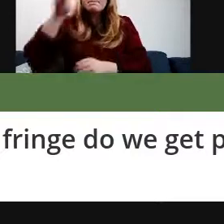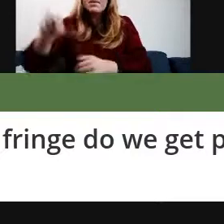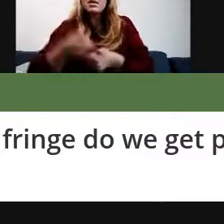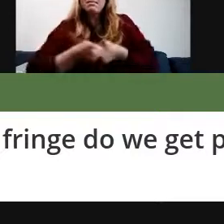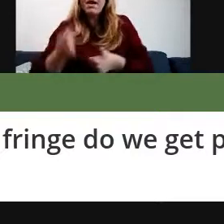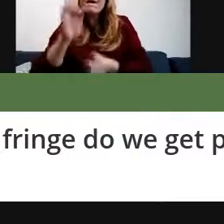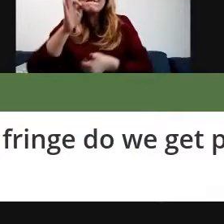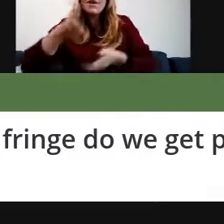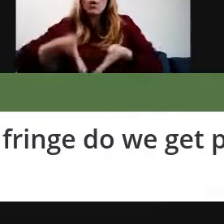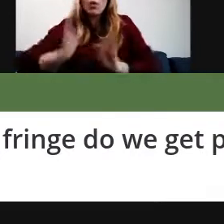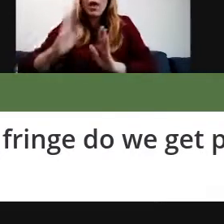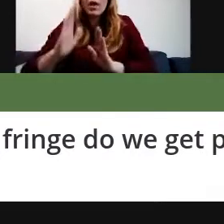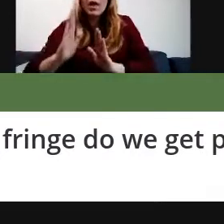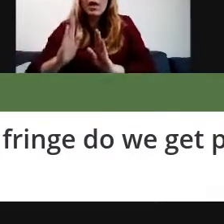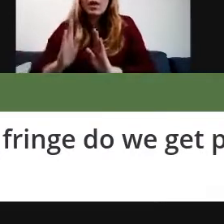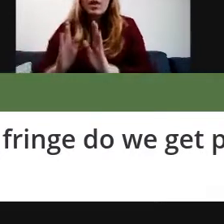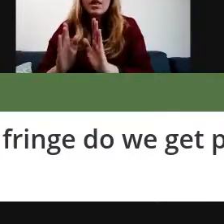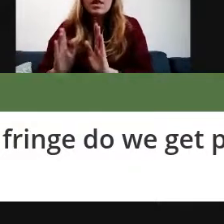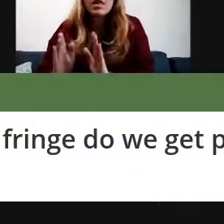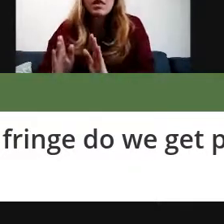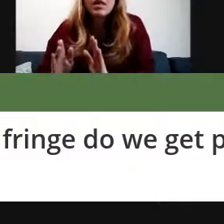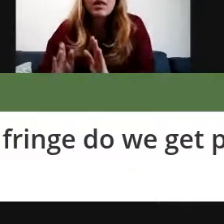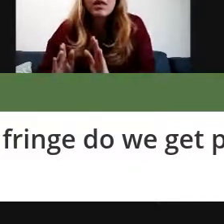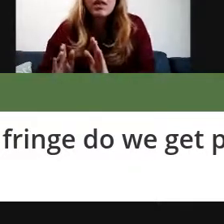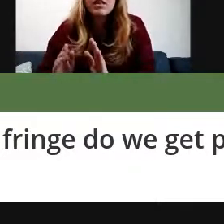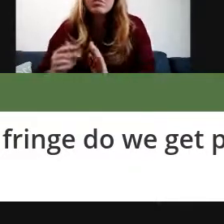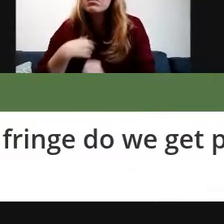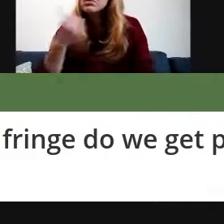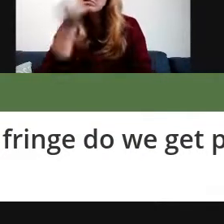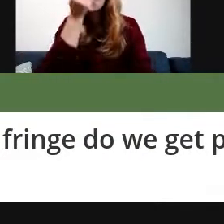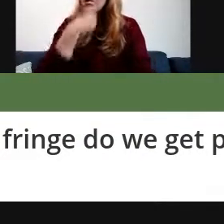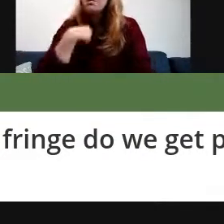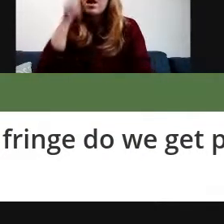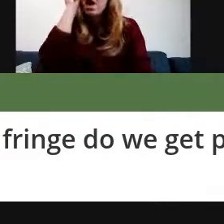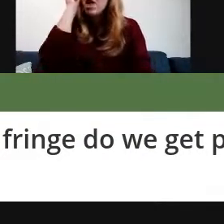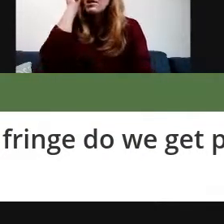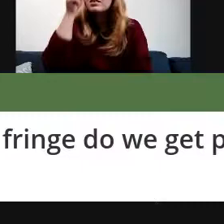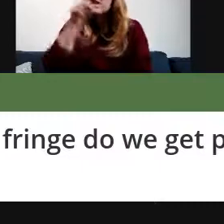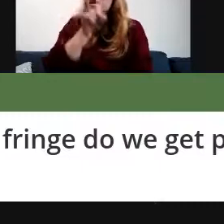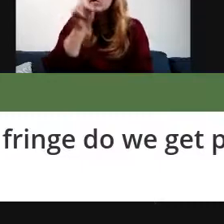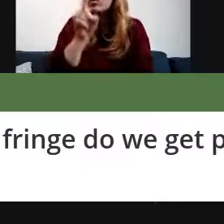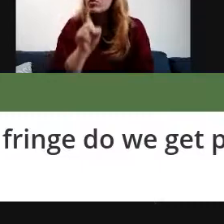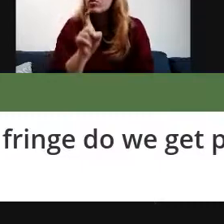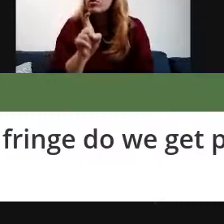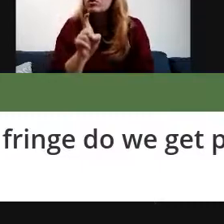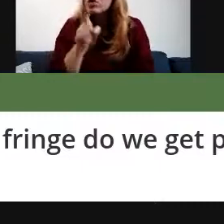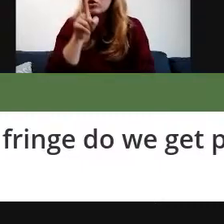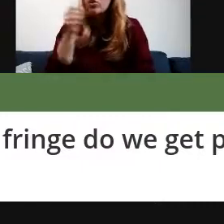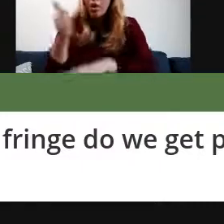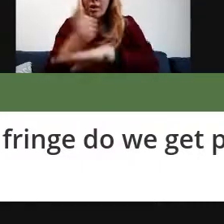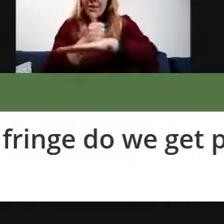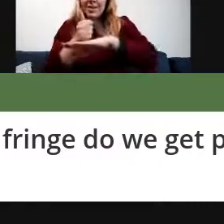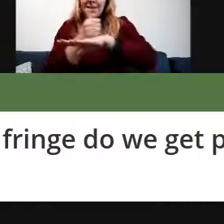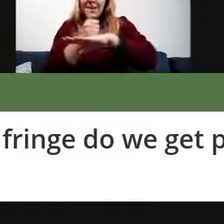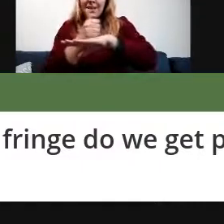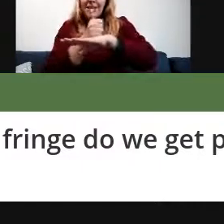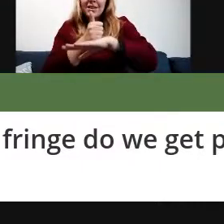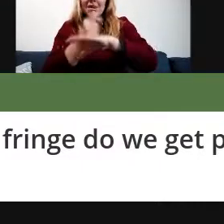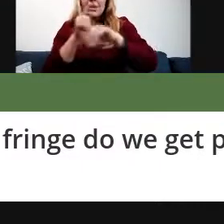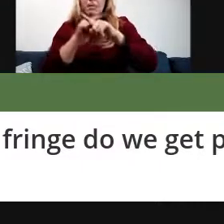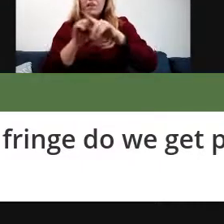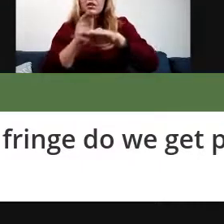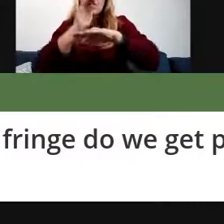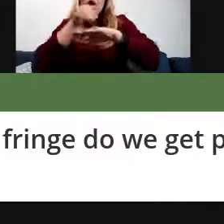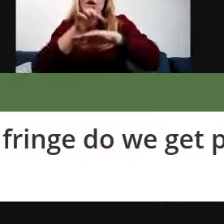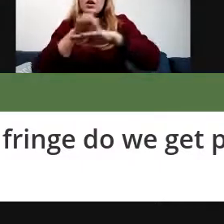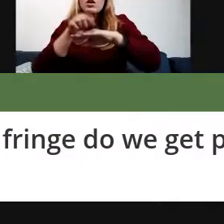Keen, I don't really understand your question, but let me. I'm assuming you're saying you're on the green but on the fringe. Now, if you touch the